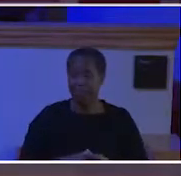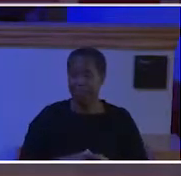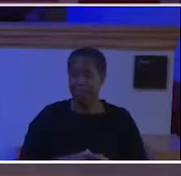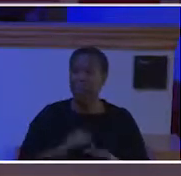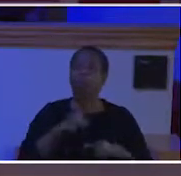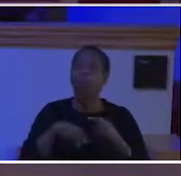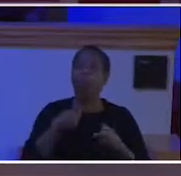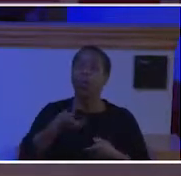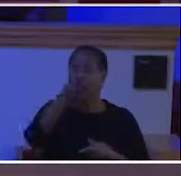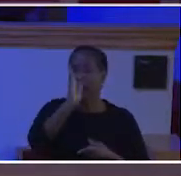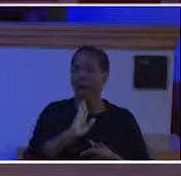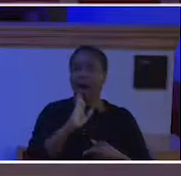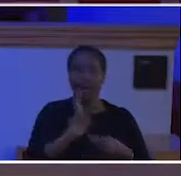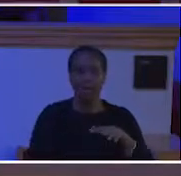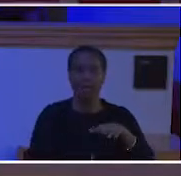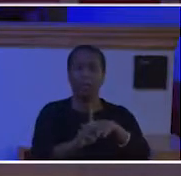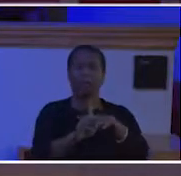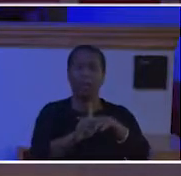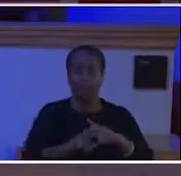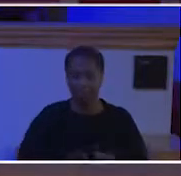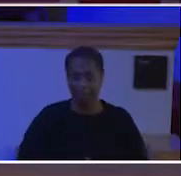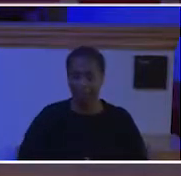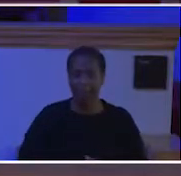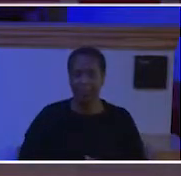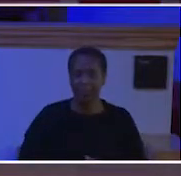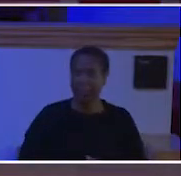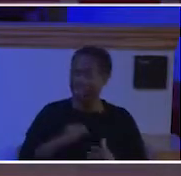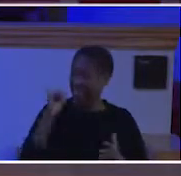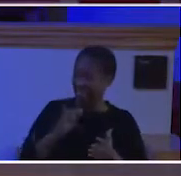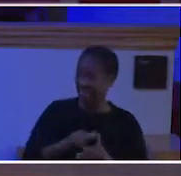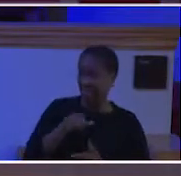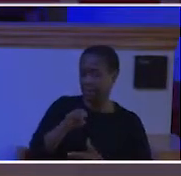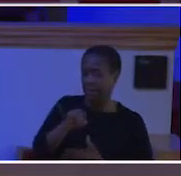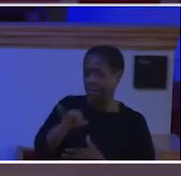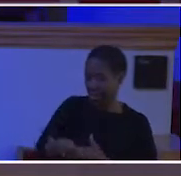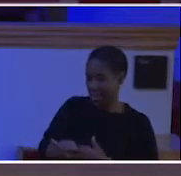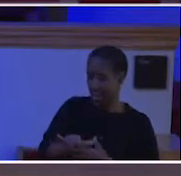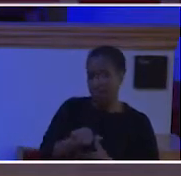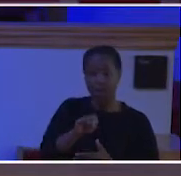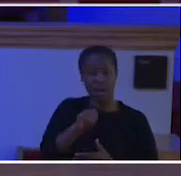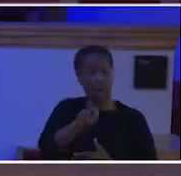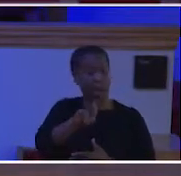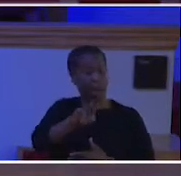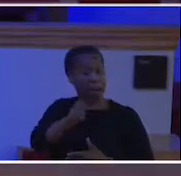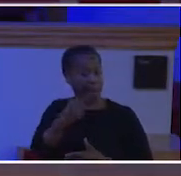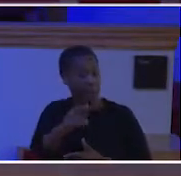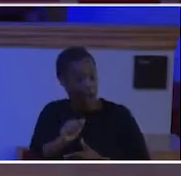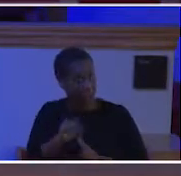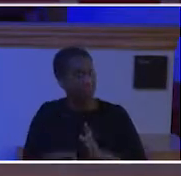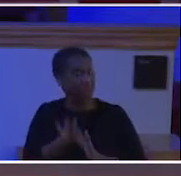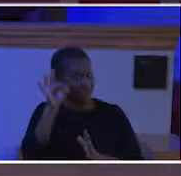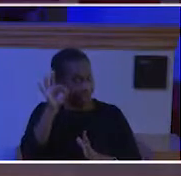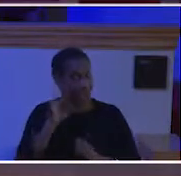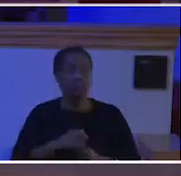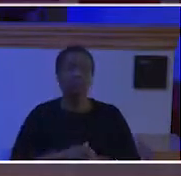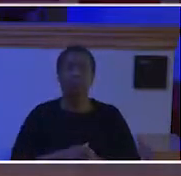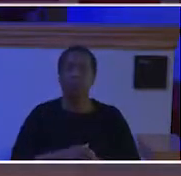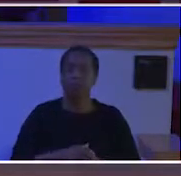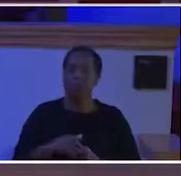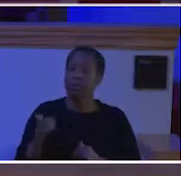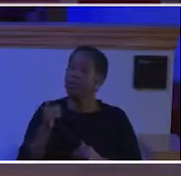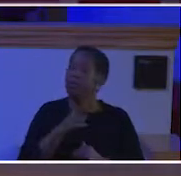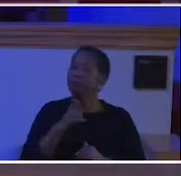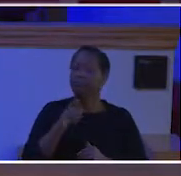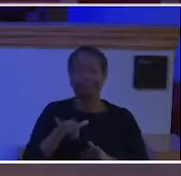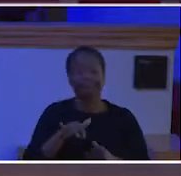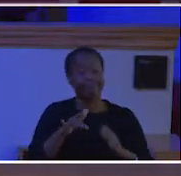when God shows up. That's what Mary and Martha discovered. They sent an urgent plea to Jesus